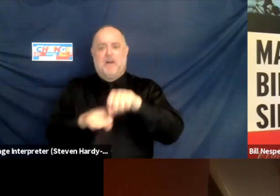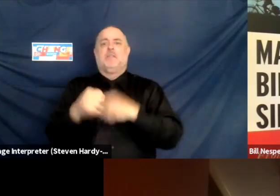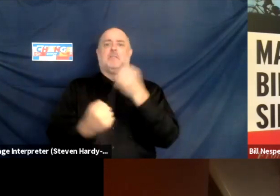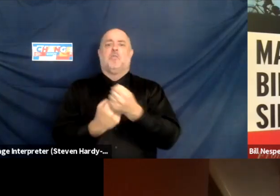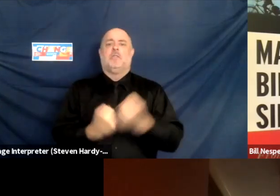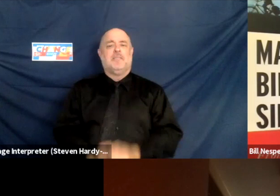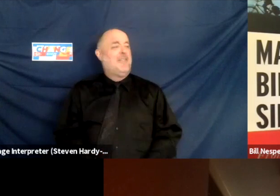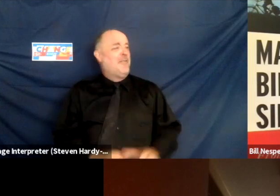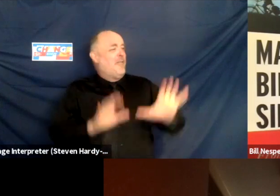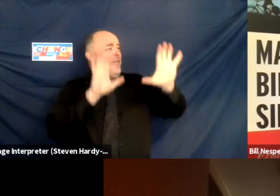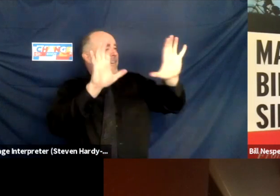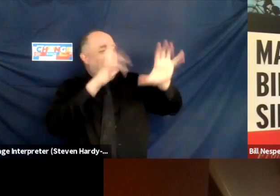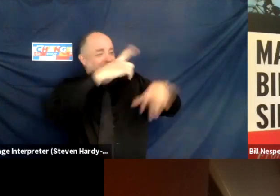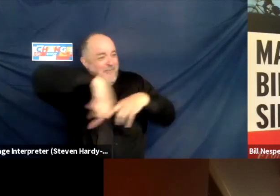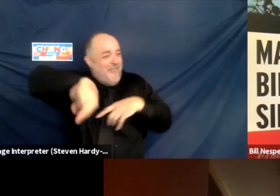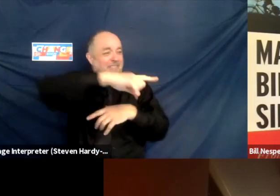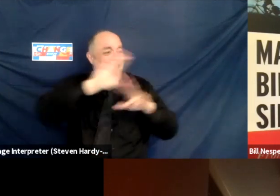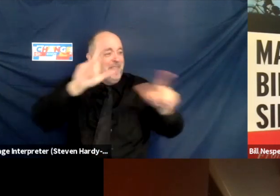you're already making a difference.